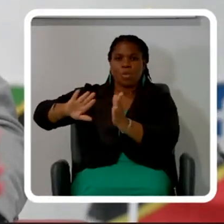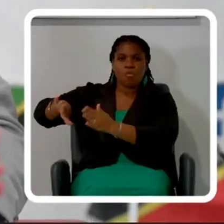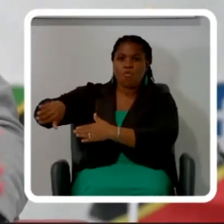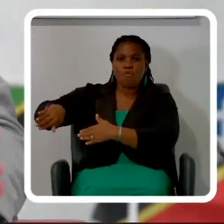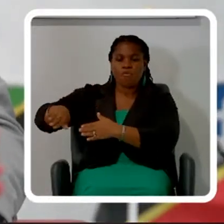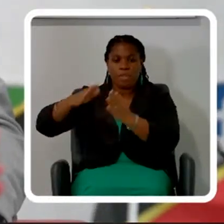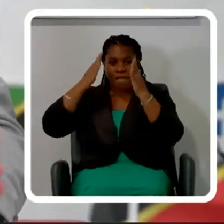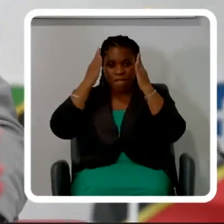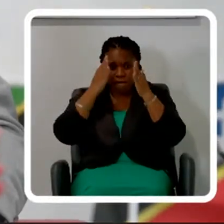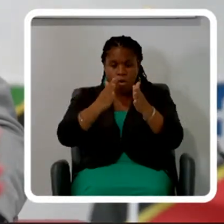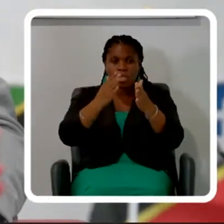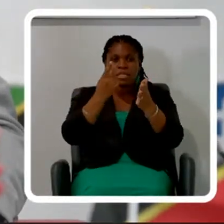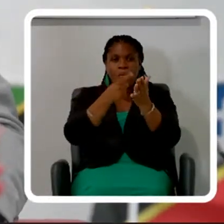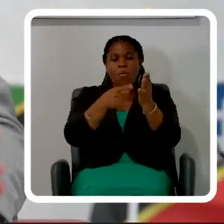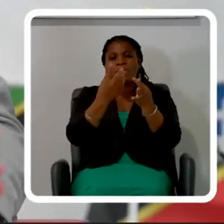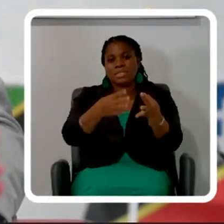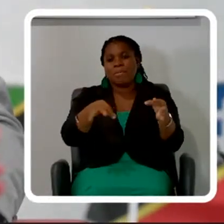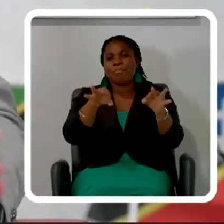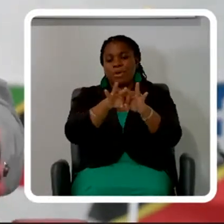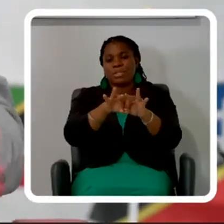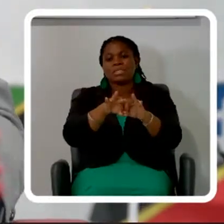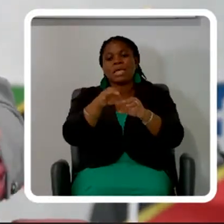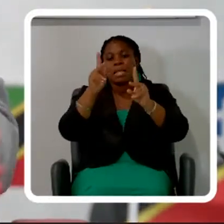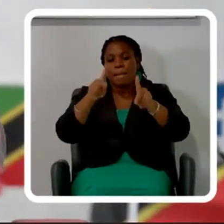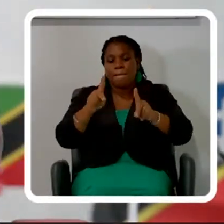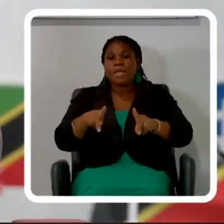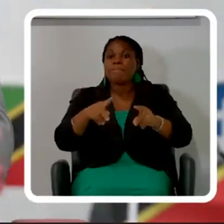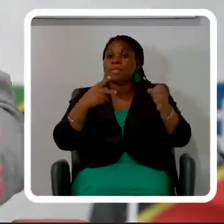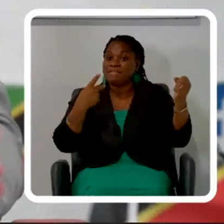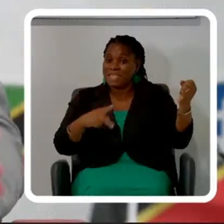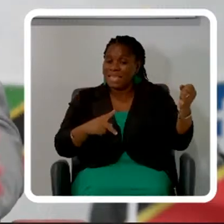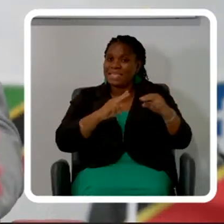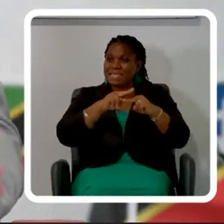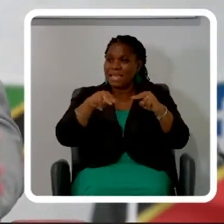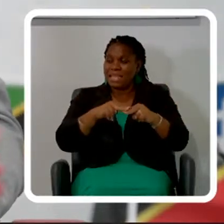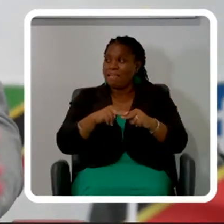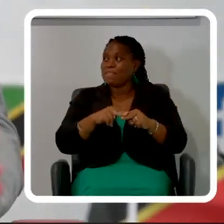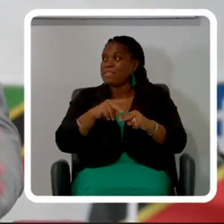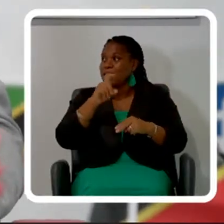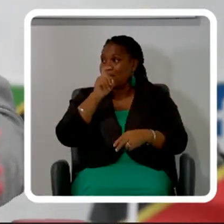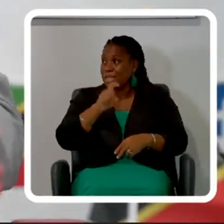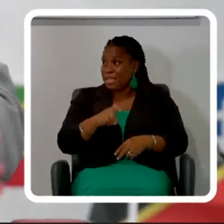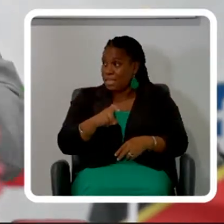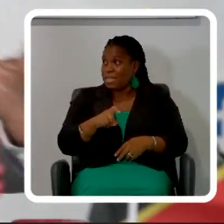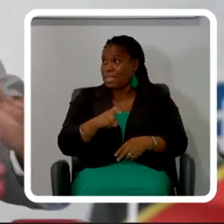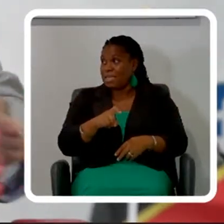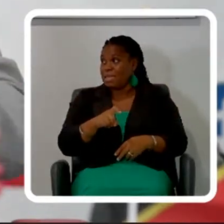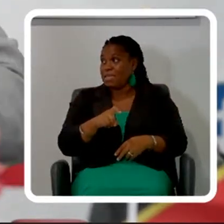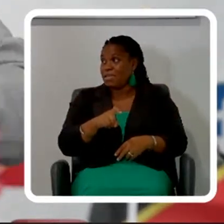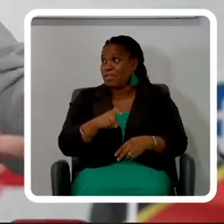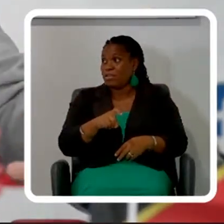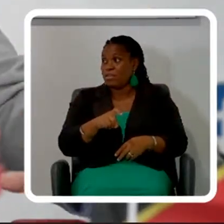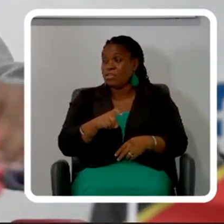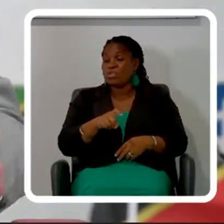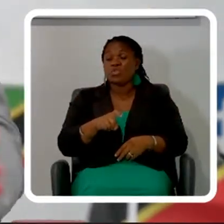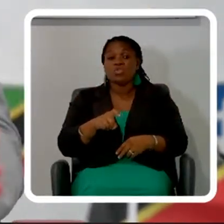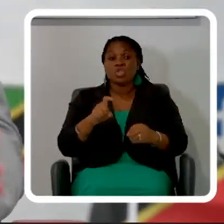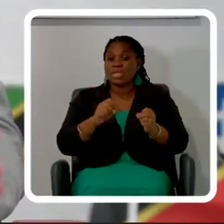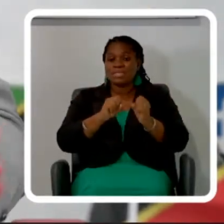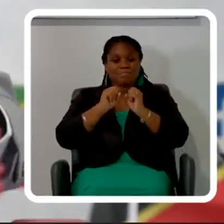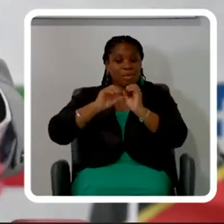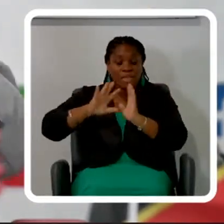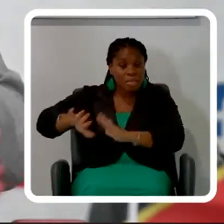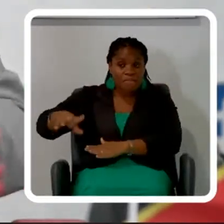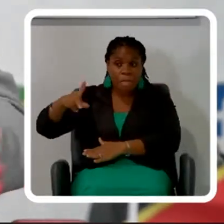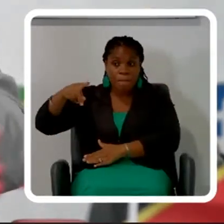the NIA and the people of Nevis. And the people of St. Kitts and Nevis need to come to a consensus that together we are going to develop this and put the politics out of